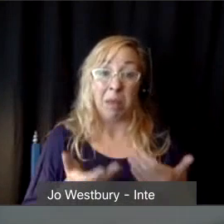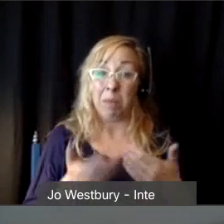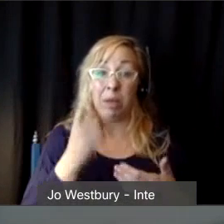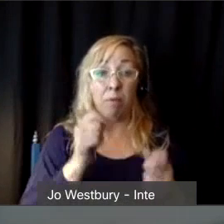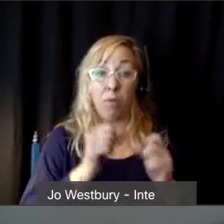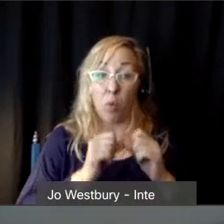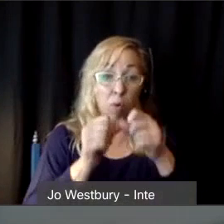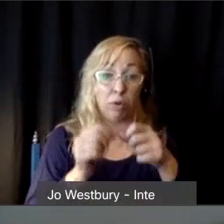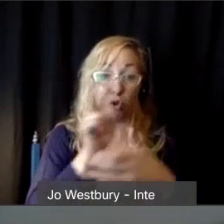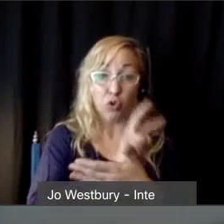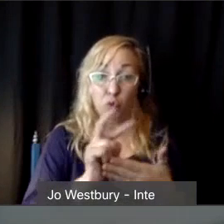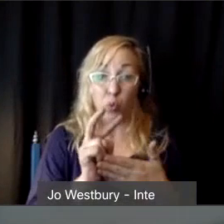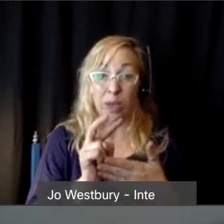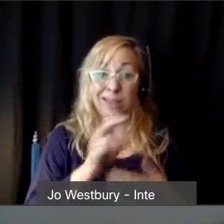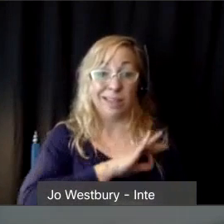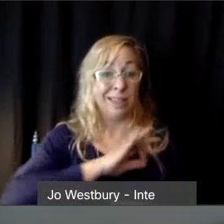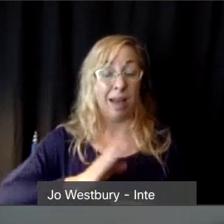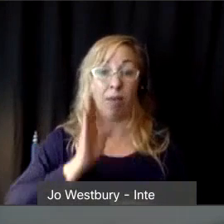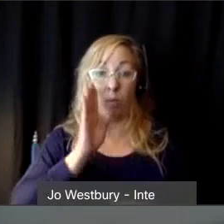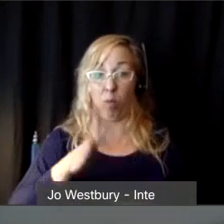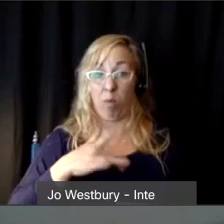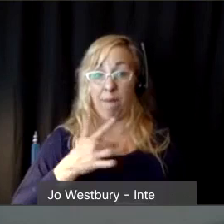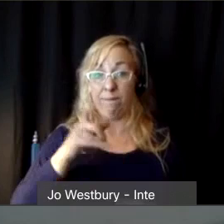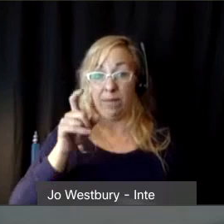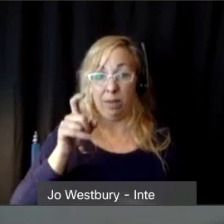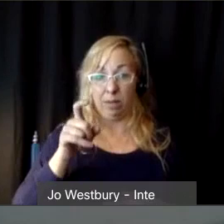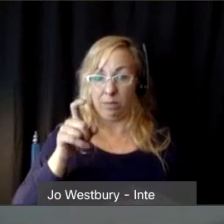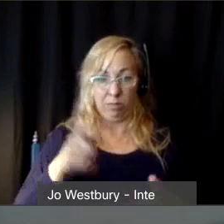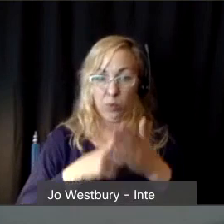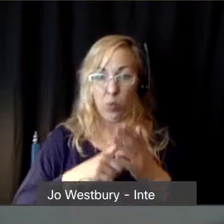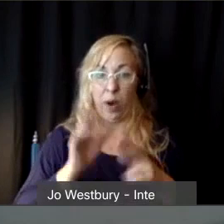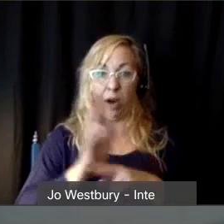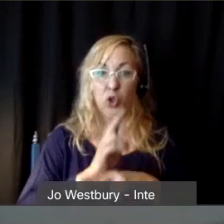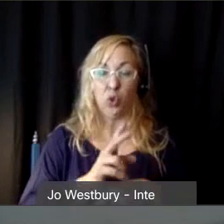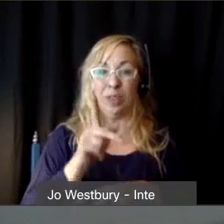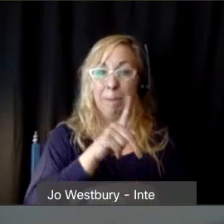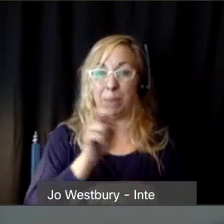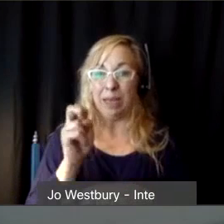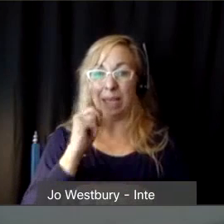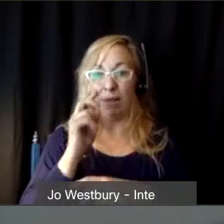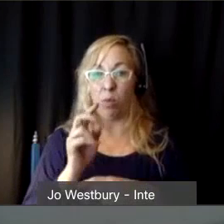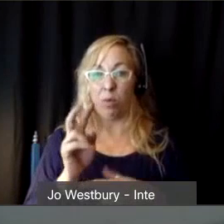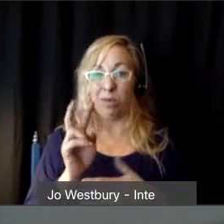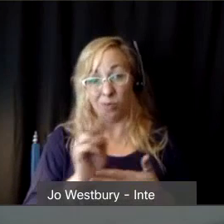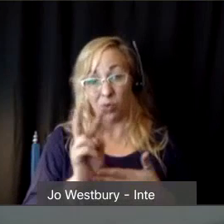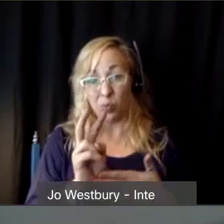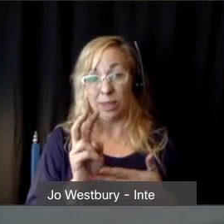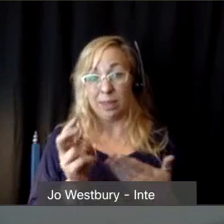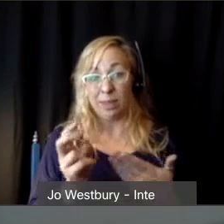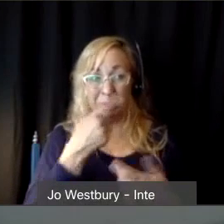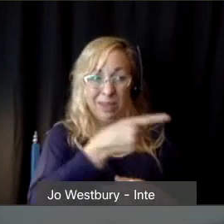person self-quarantines because they feel like they've put themselves at very high risk. And they'll talk through